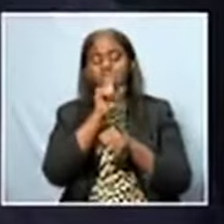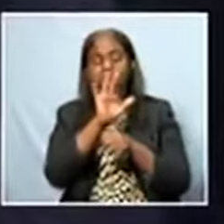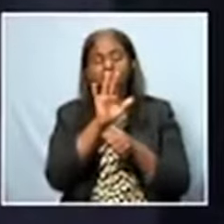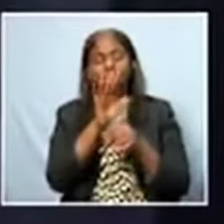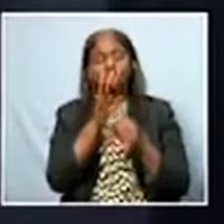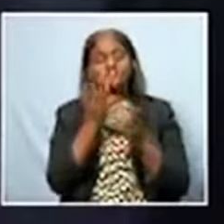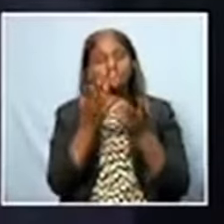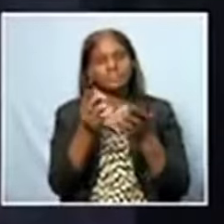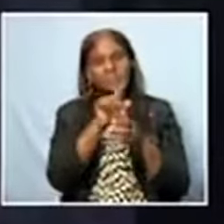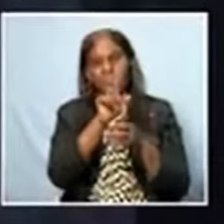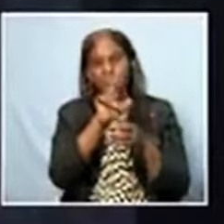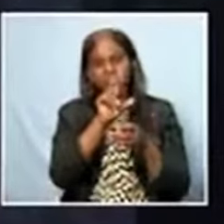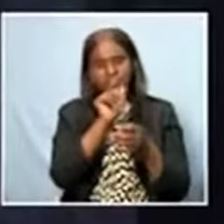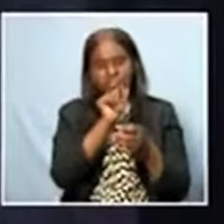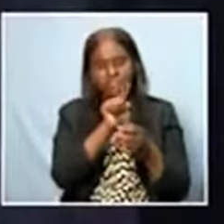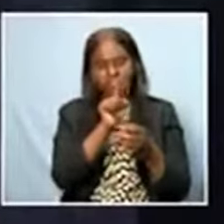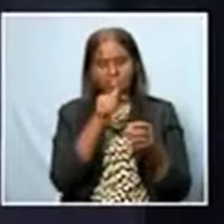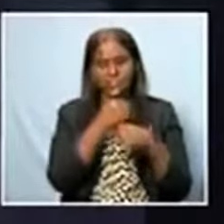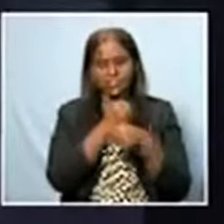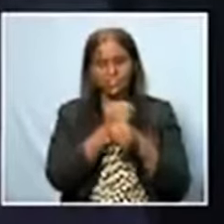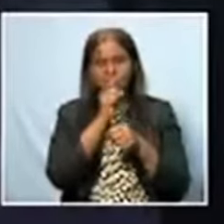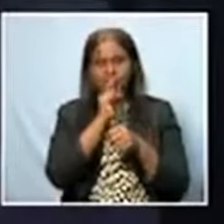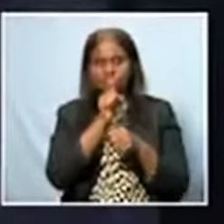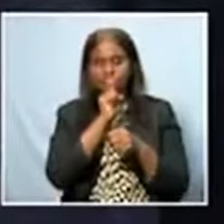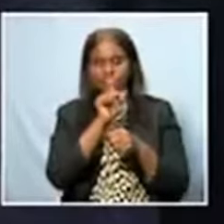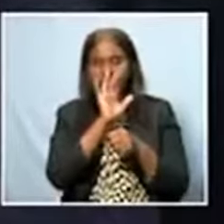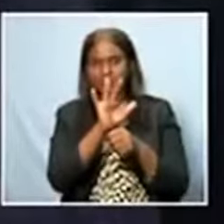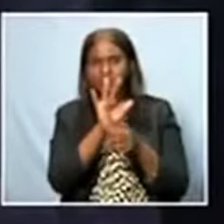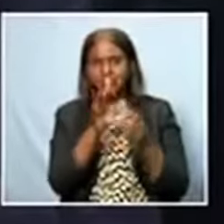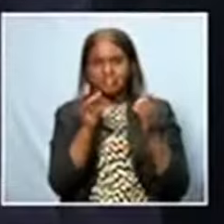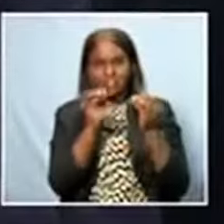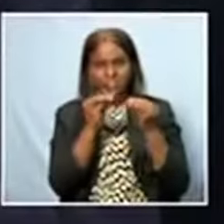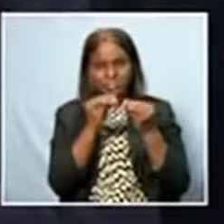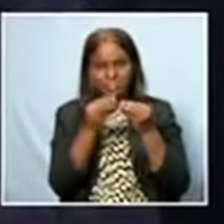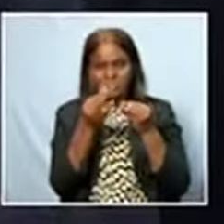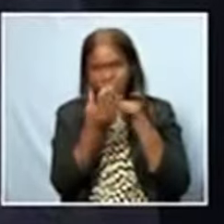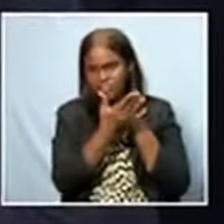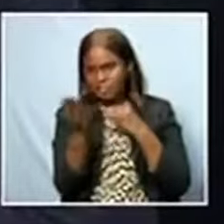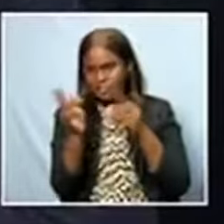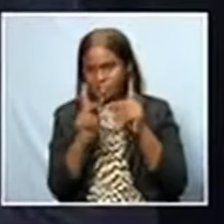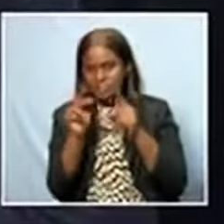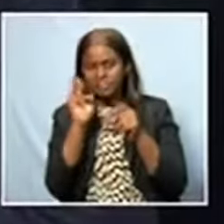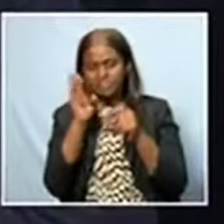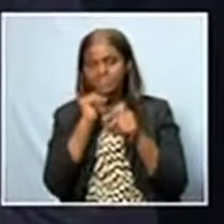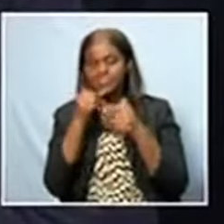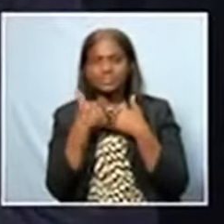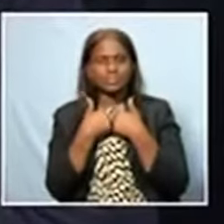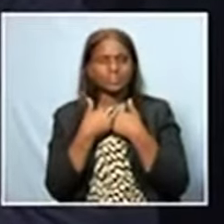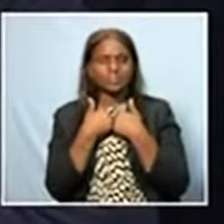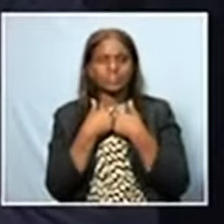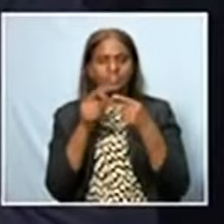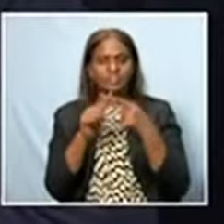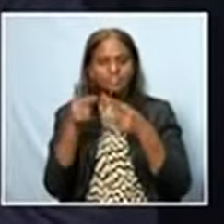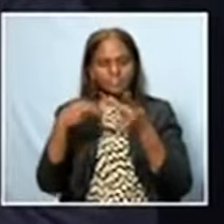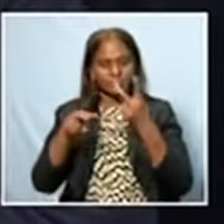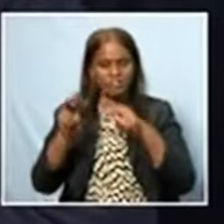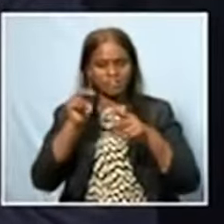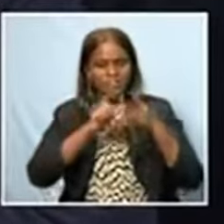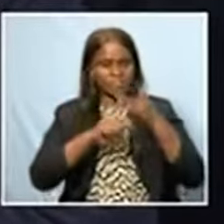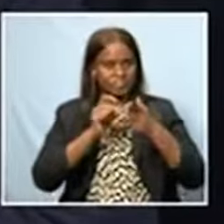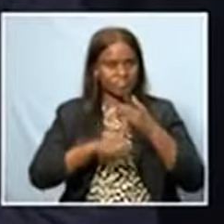as ZRA, to ensure that most of the citizens won't be subjected to double